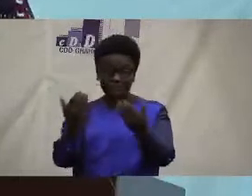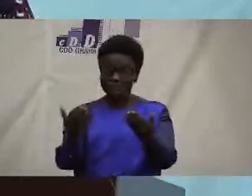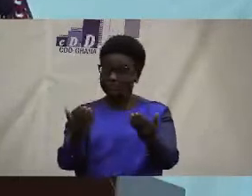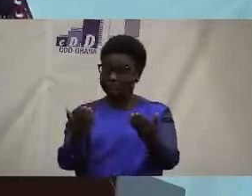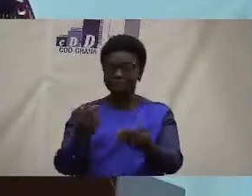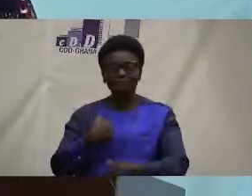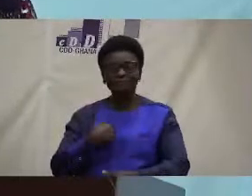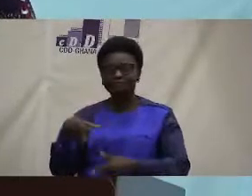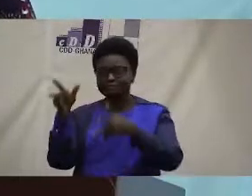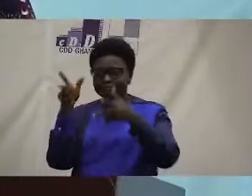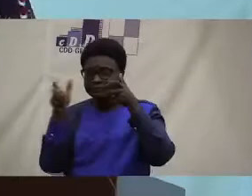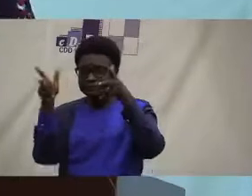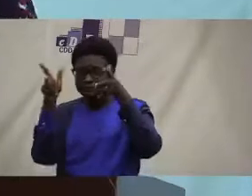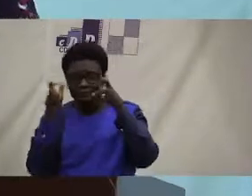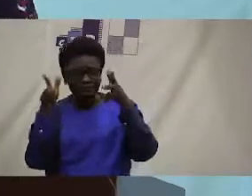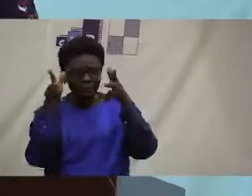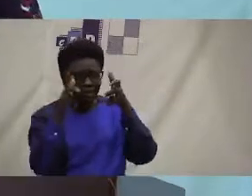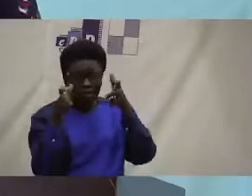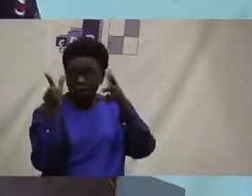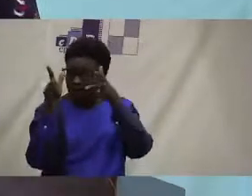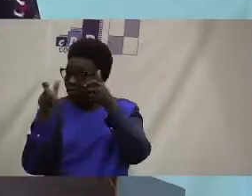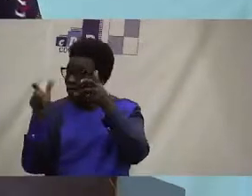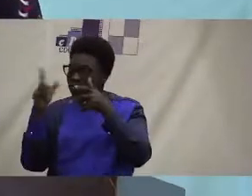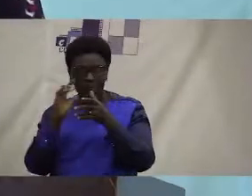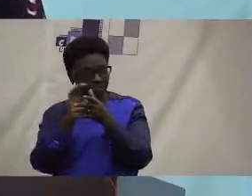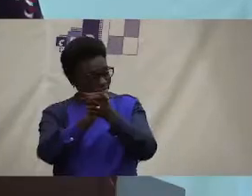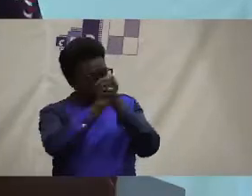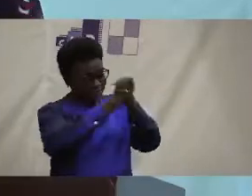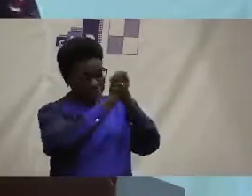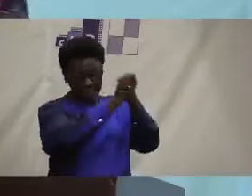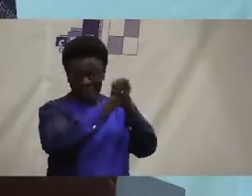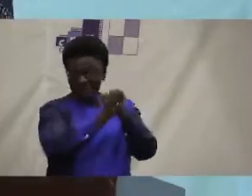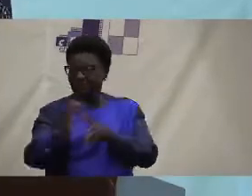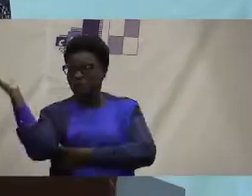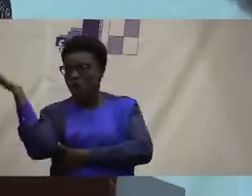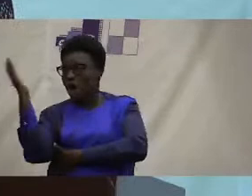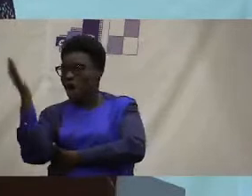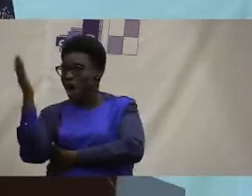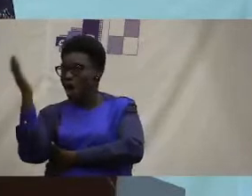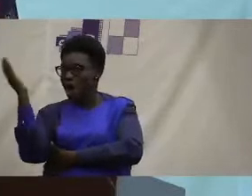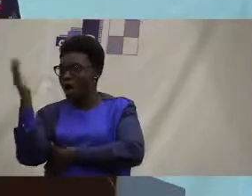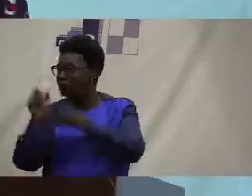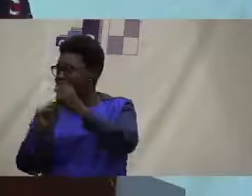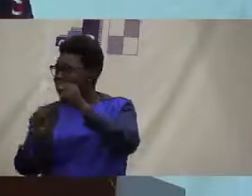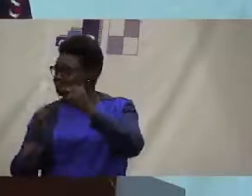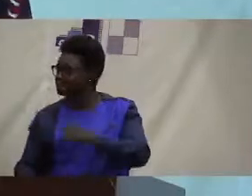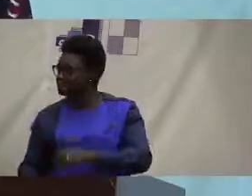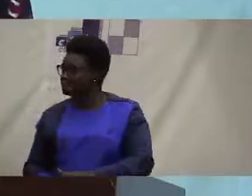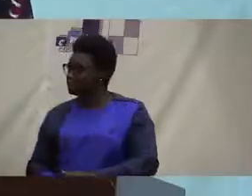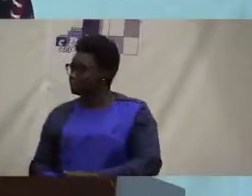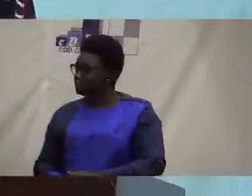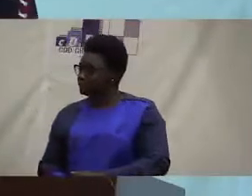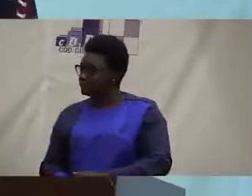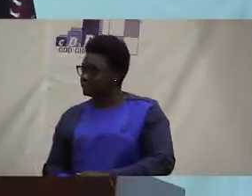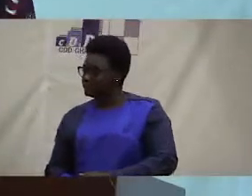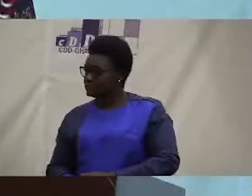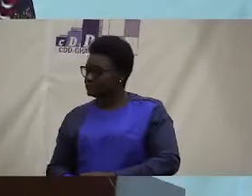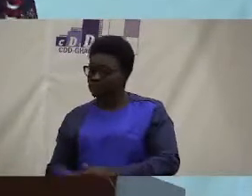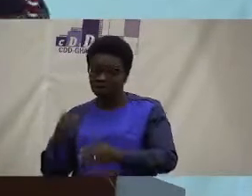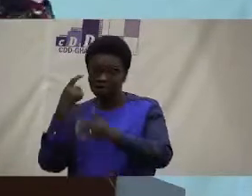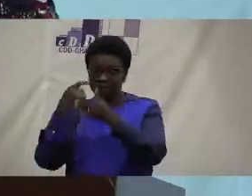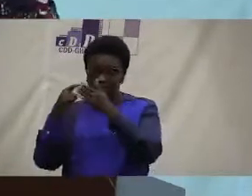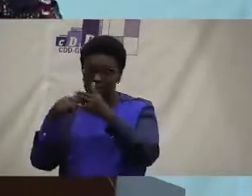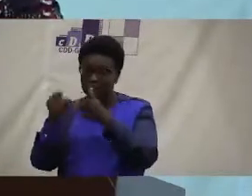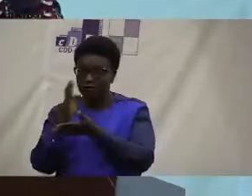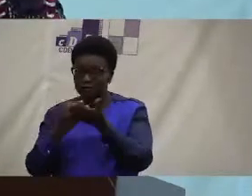I listened to you with rapt attention, and let me commend you for the delivery. I've been monitoring the activities of